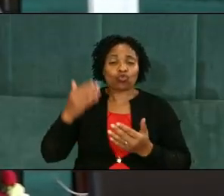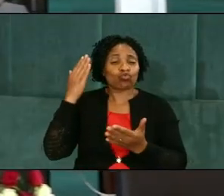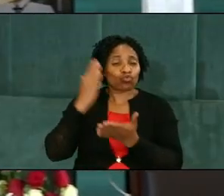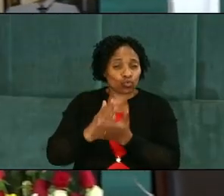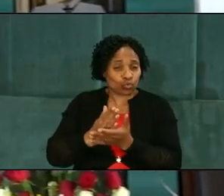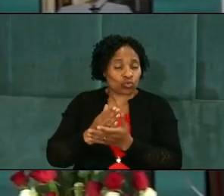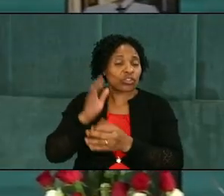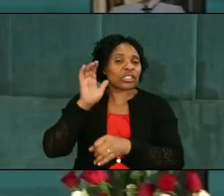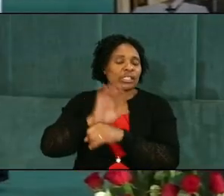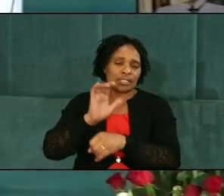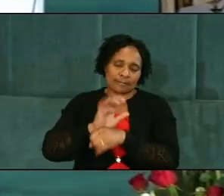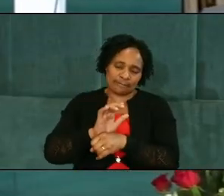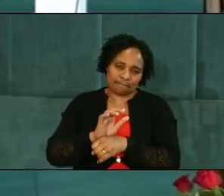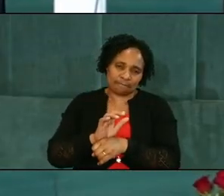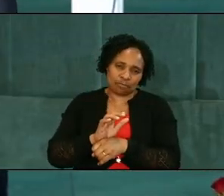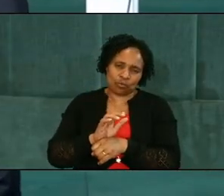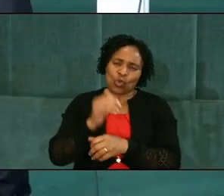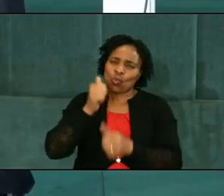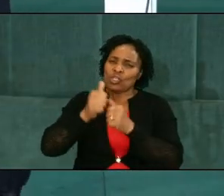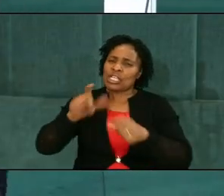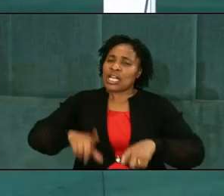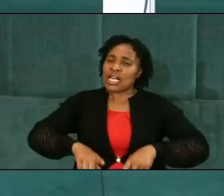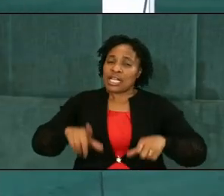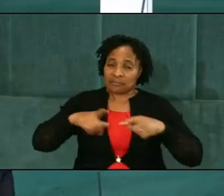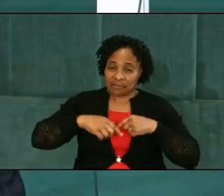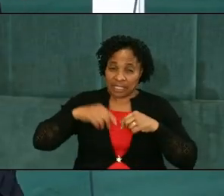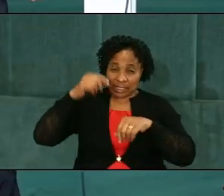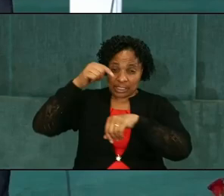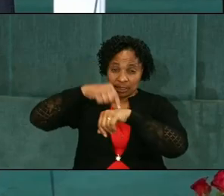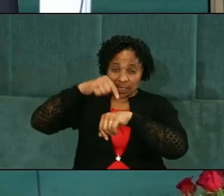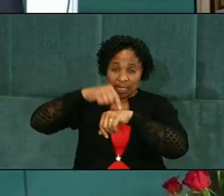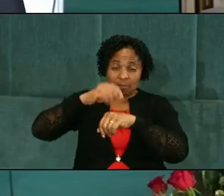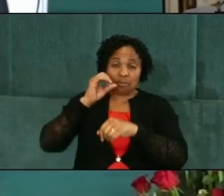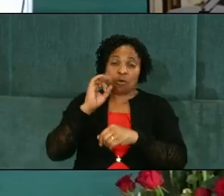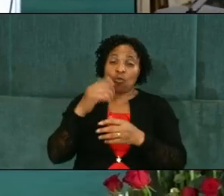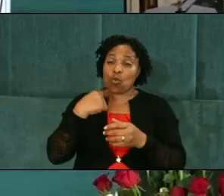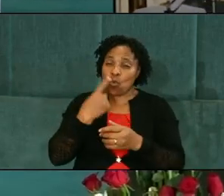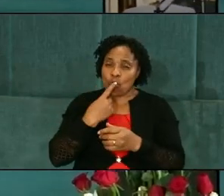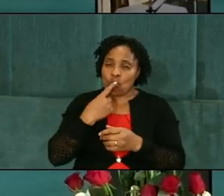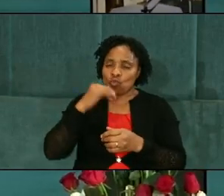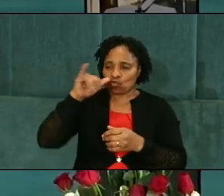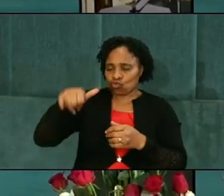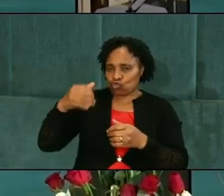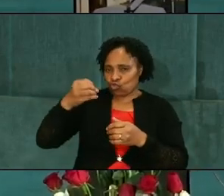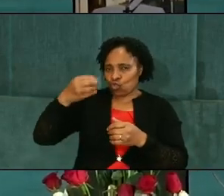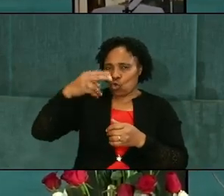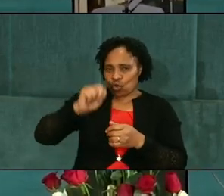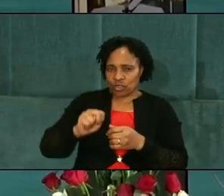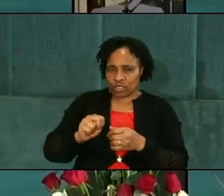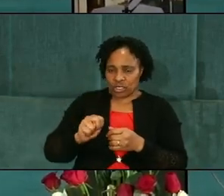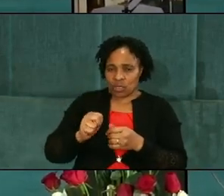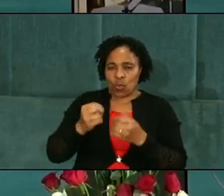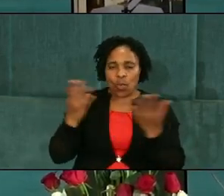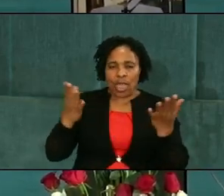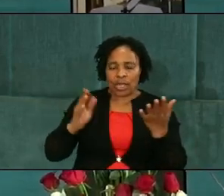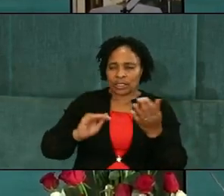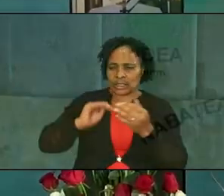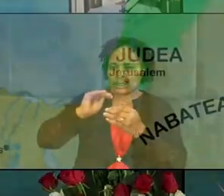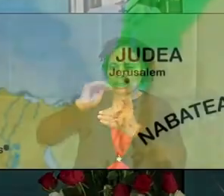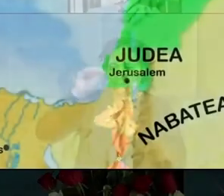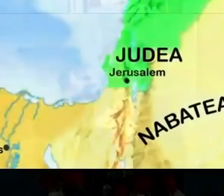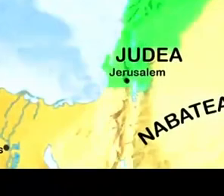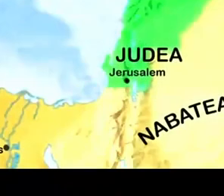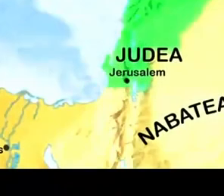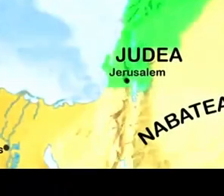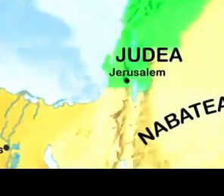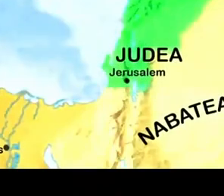actual physical churches that existed at the time when John was on the Isle of Patmos. They